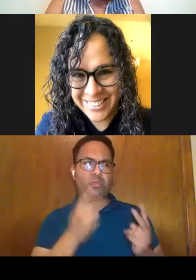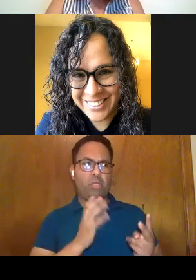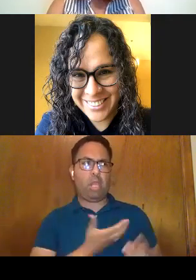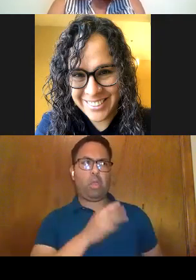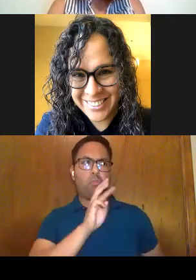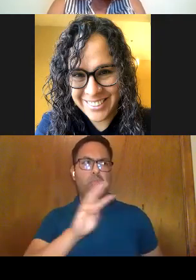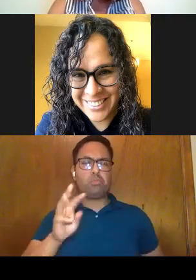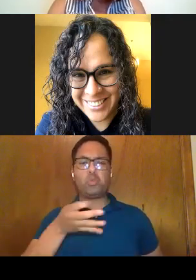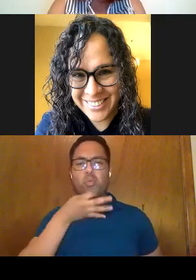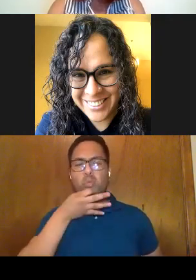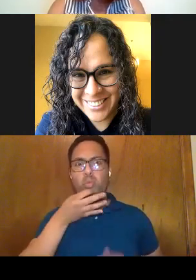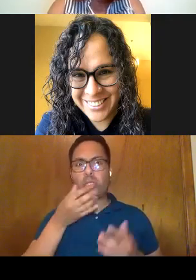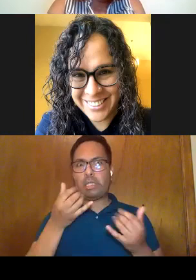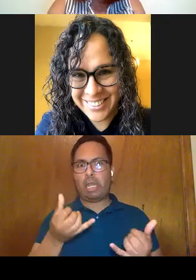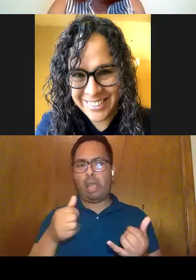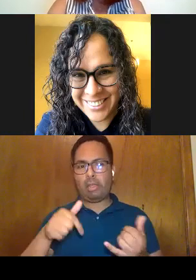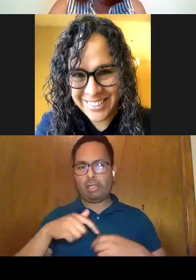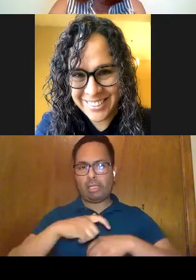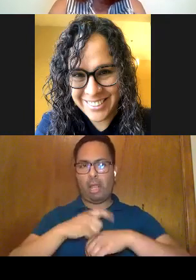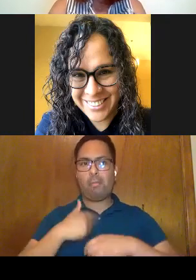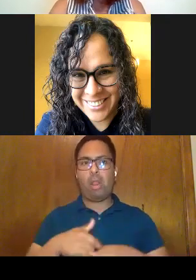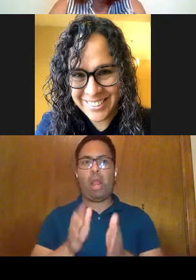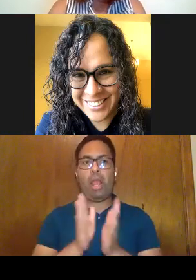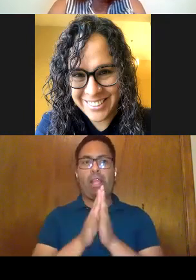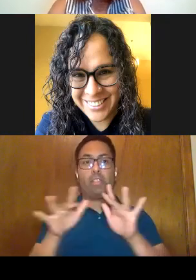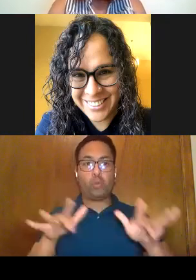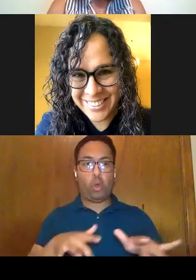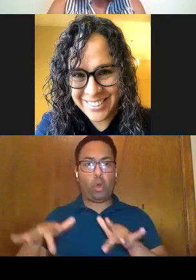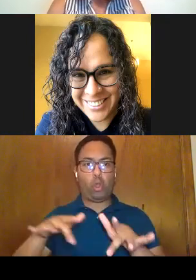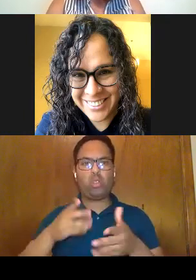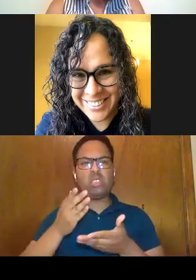to ask for the recording to go ahead and be stopped by my co-host. And she